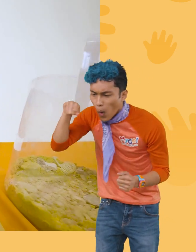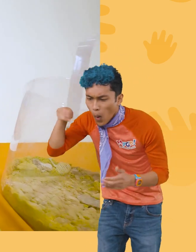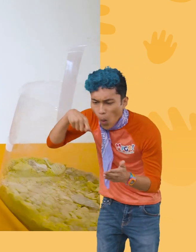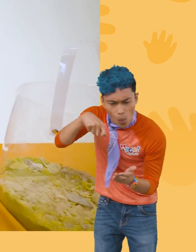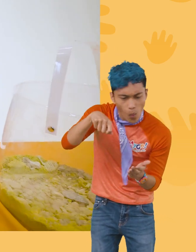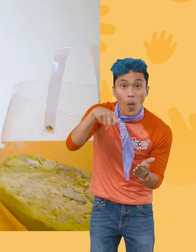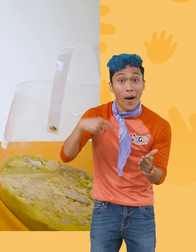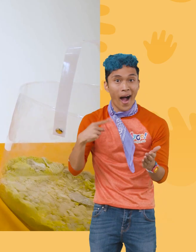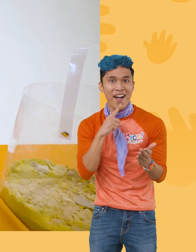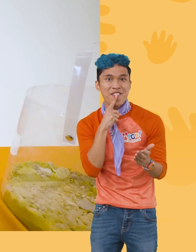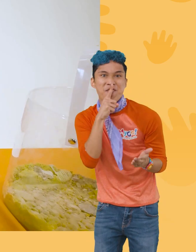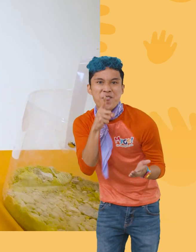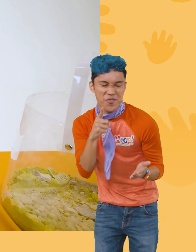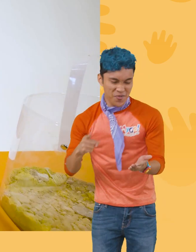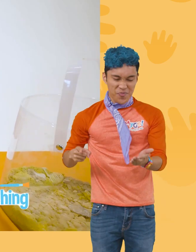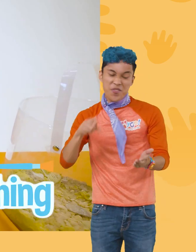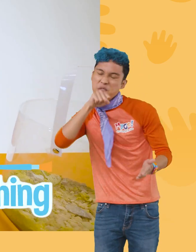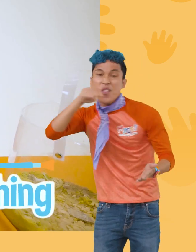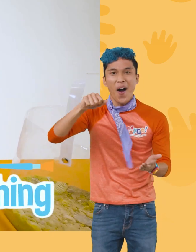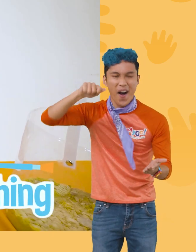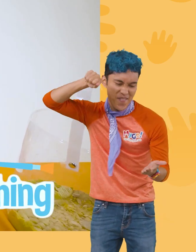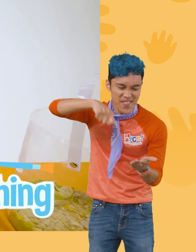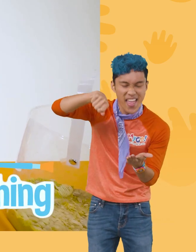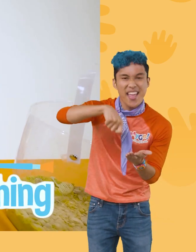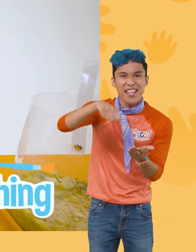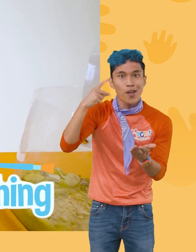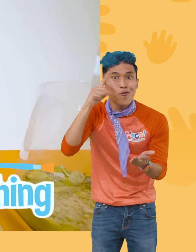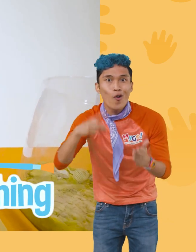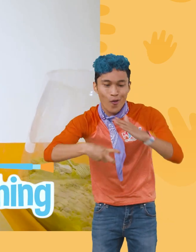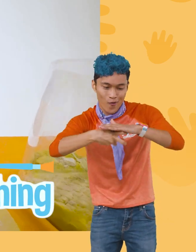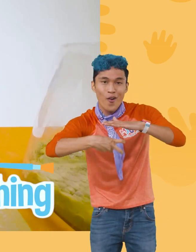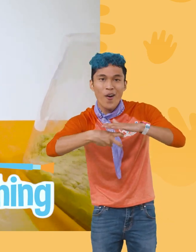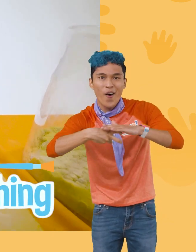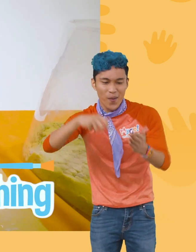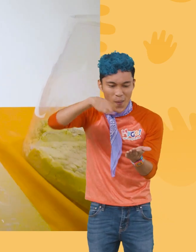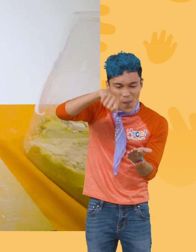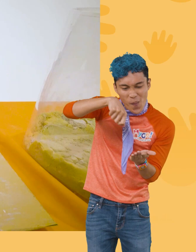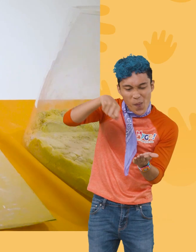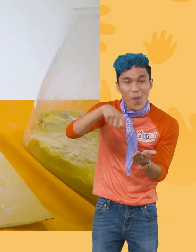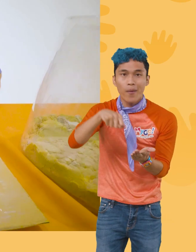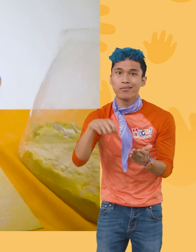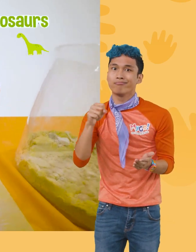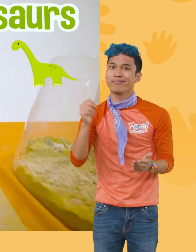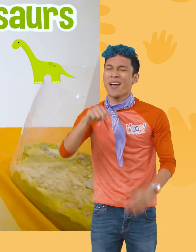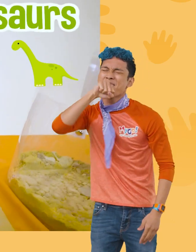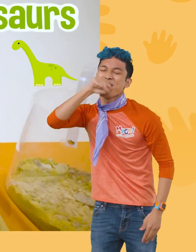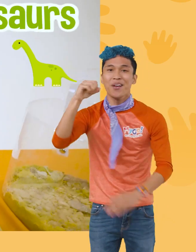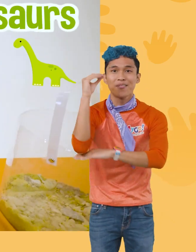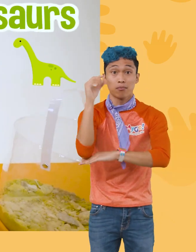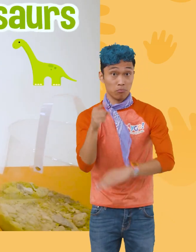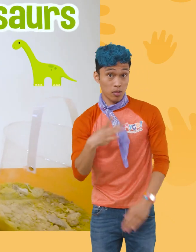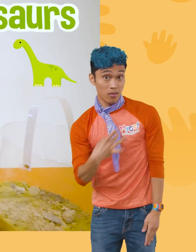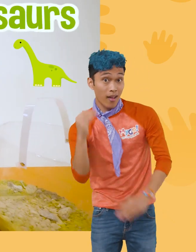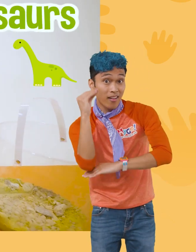Whoa! I sure do love digging and brushing for fossils. Whoa! Yeah, I love dinosaurs. Do